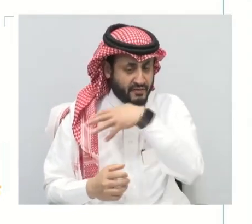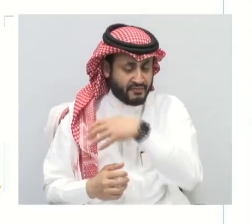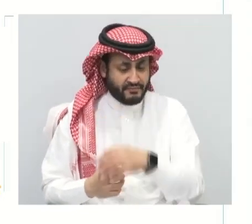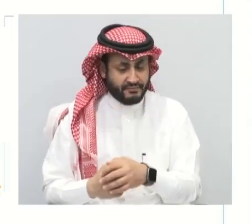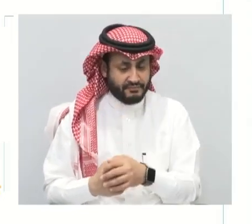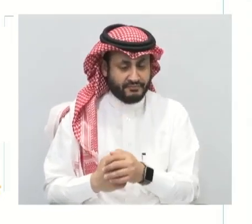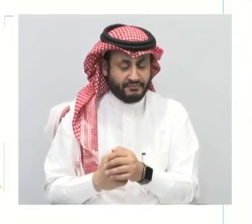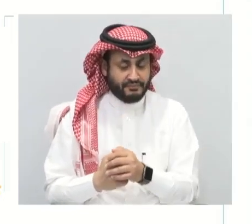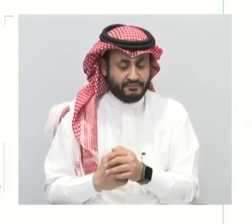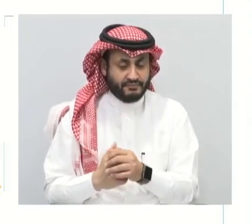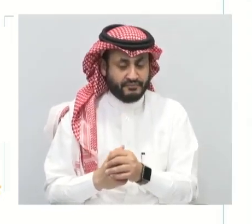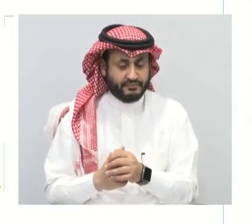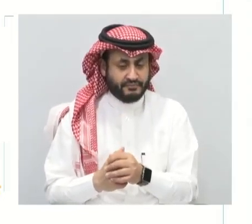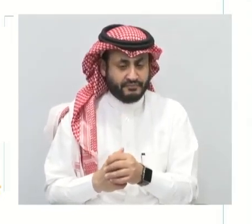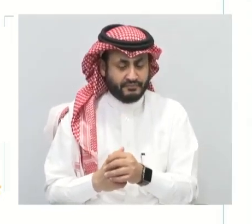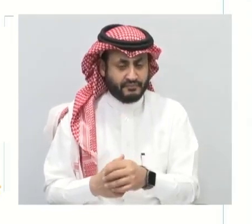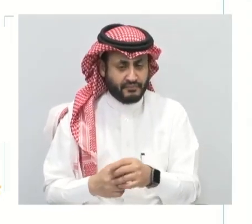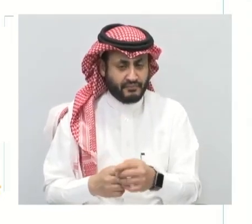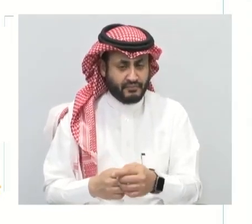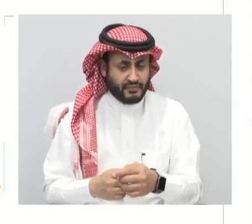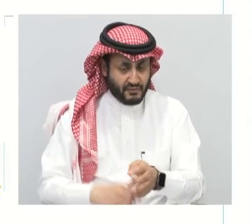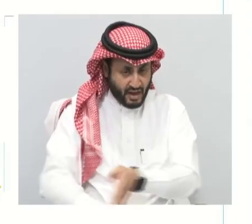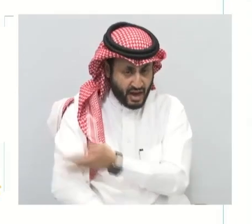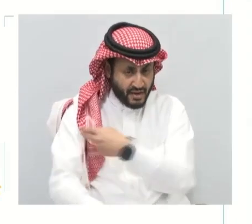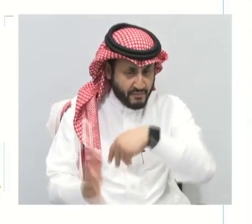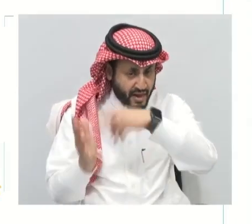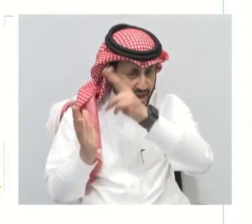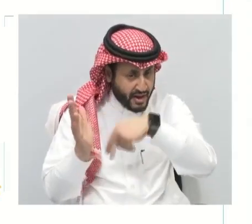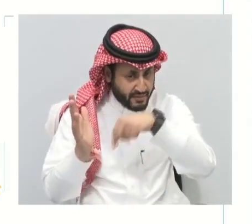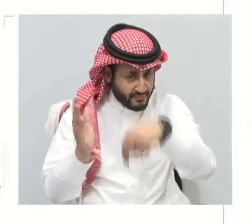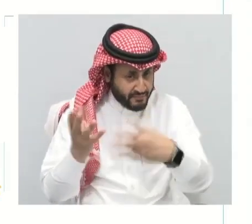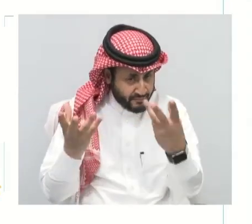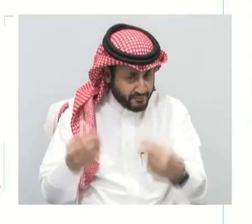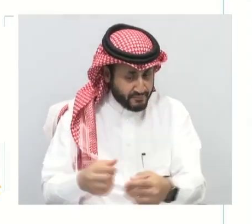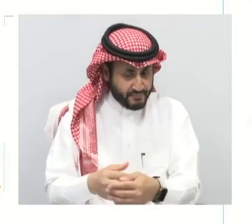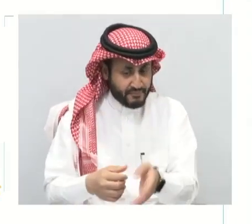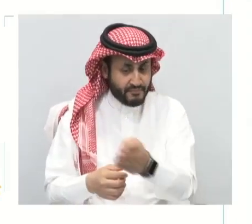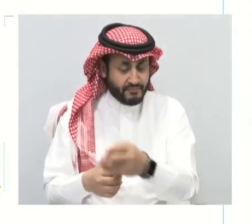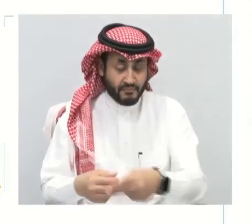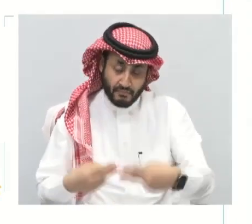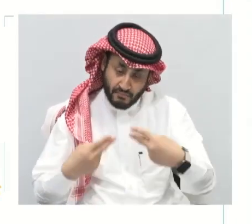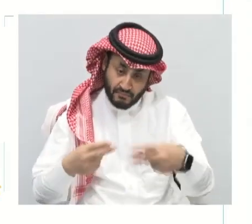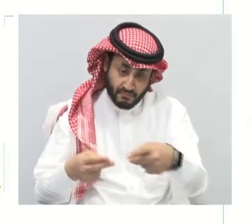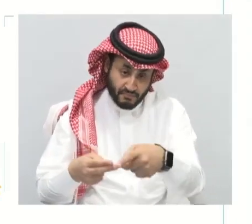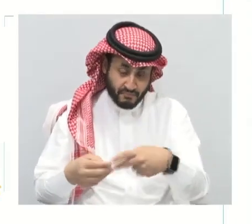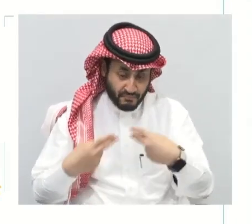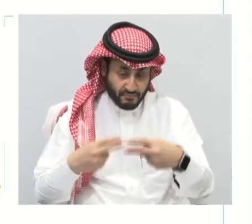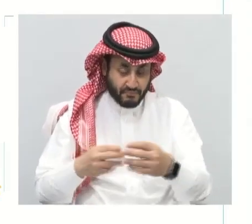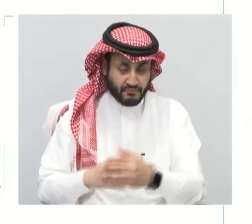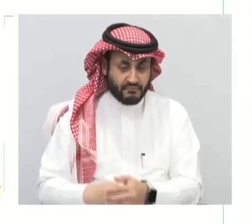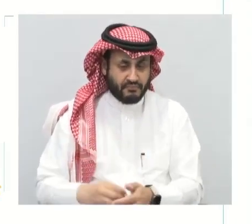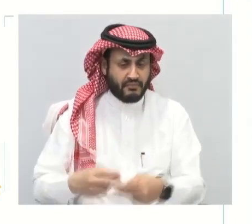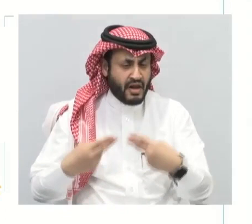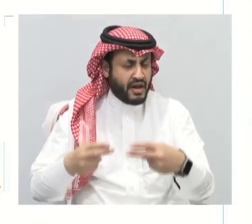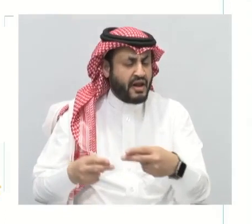is asking, Ali, will you help me paint the house this weekend? And the son, Ali,